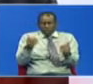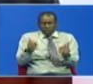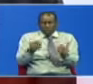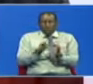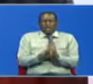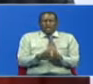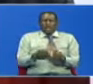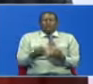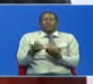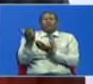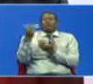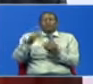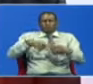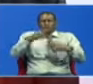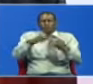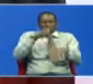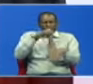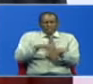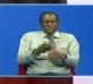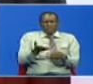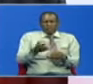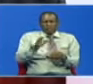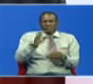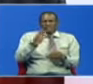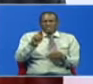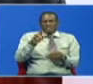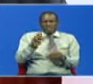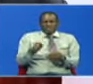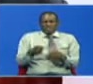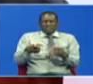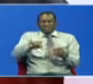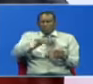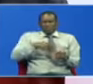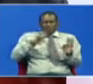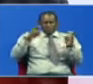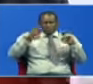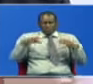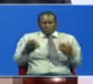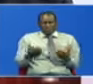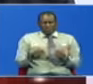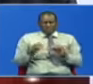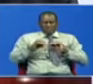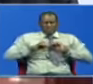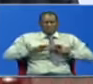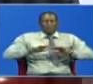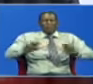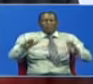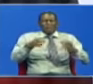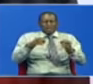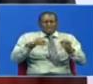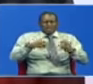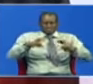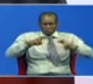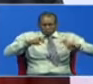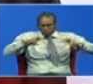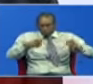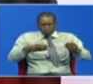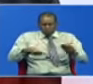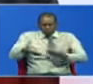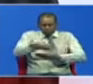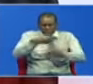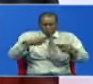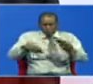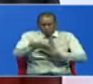we continue to get. There was an issue about transmission and contact tracing. It is usually very,